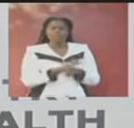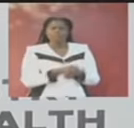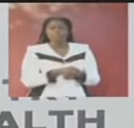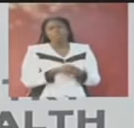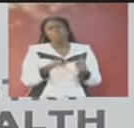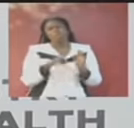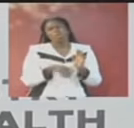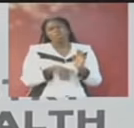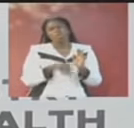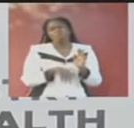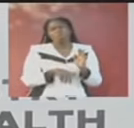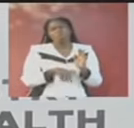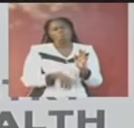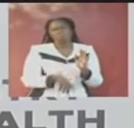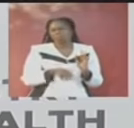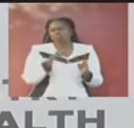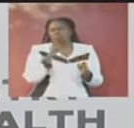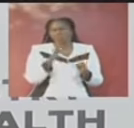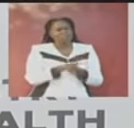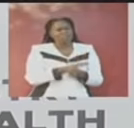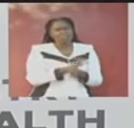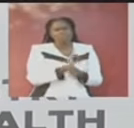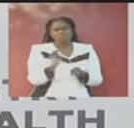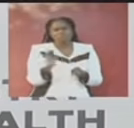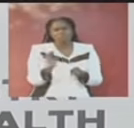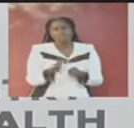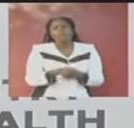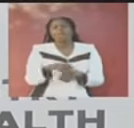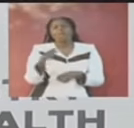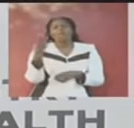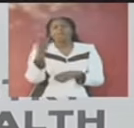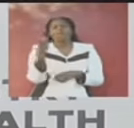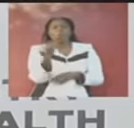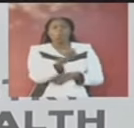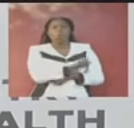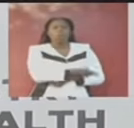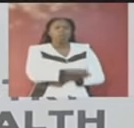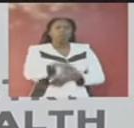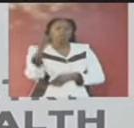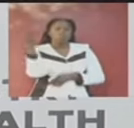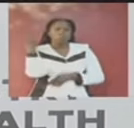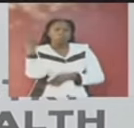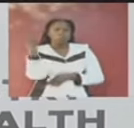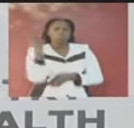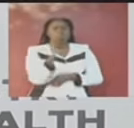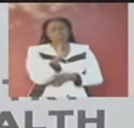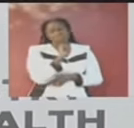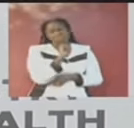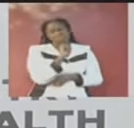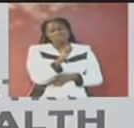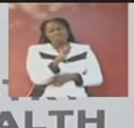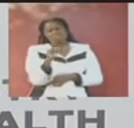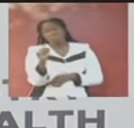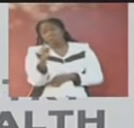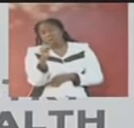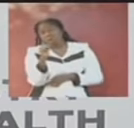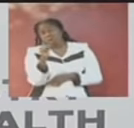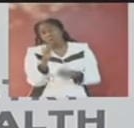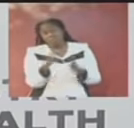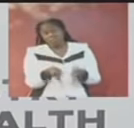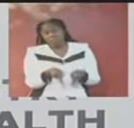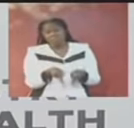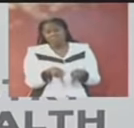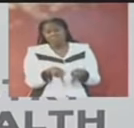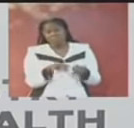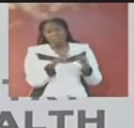low. In fact, over the past 4 days, we have had between 0 and 1 person